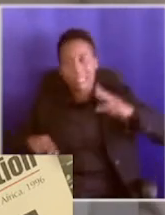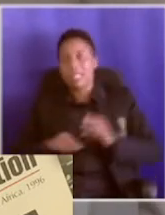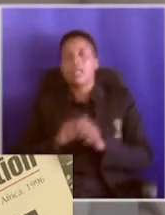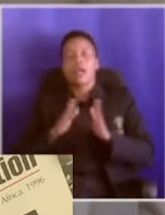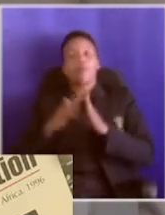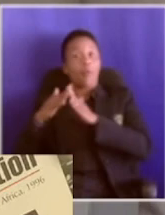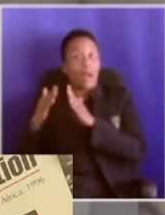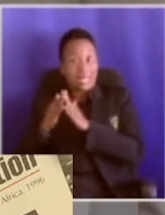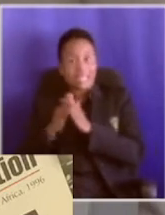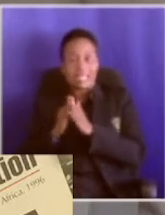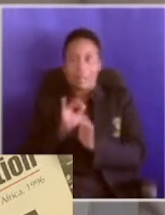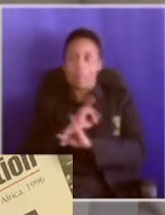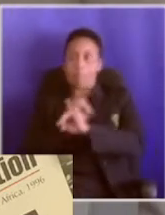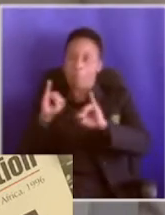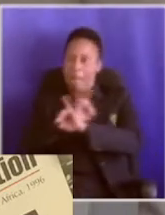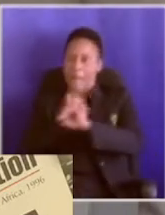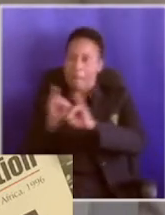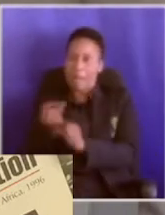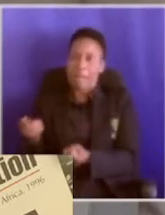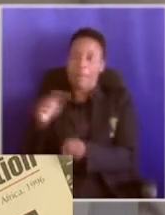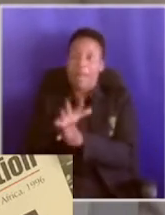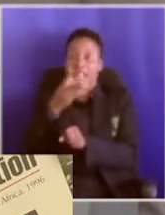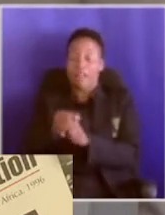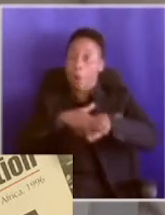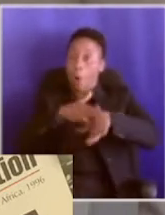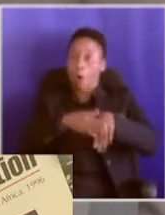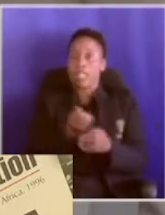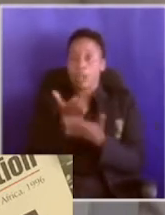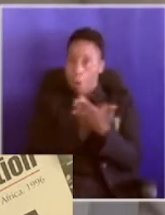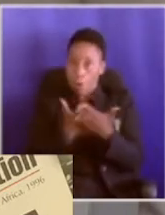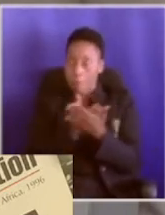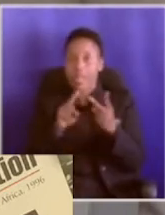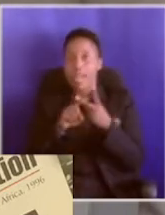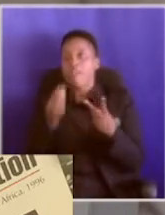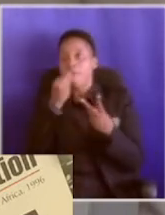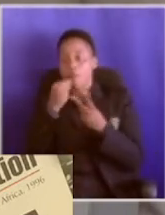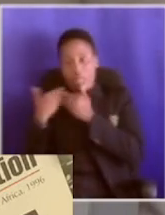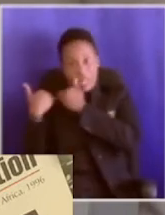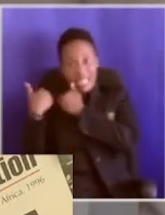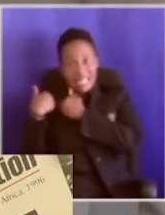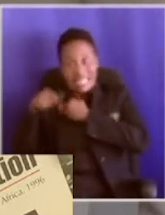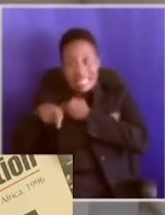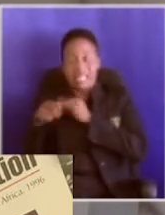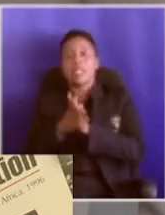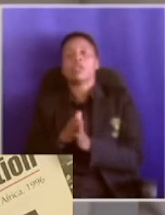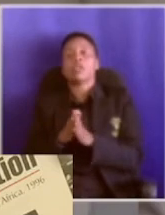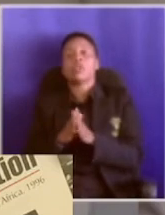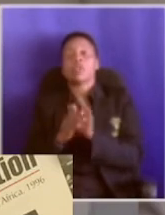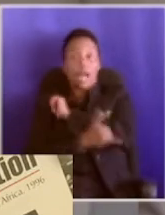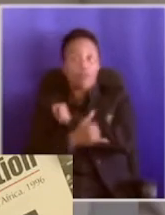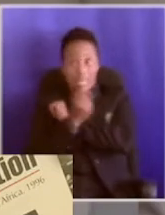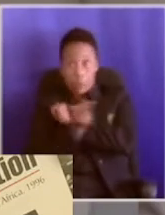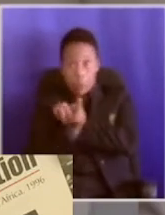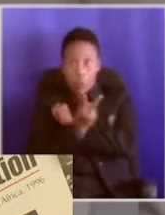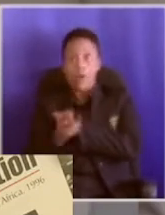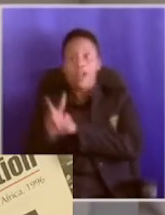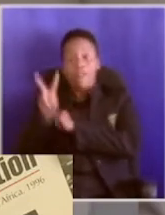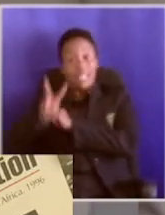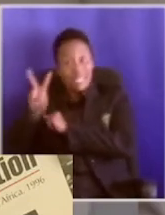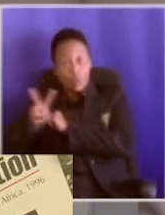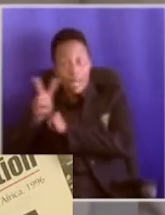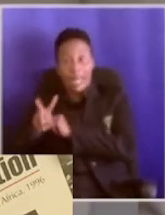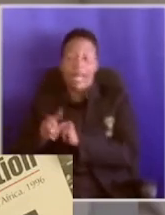has devastating impacts on the economy and food security of those countries. In Venezuela, the economy collapsed